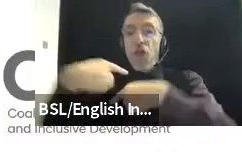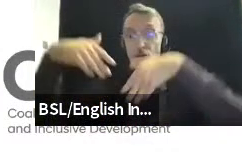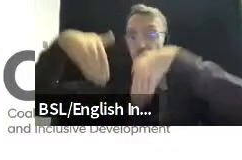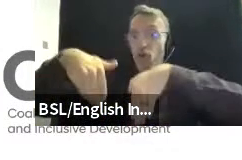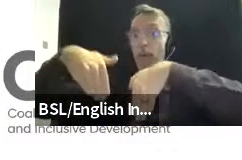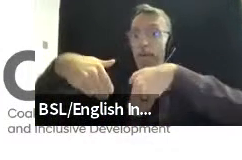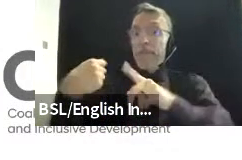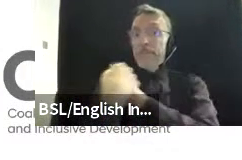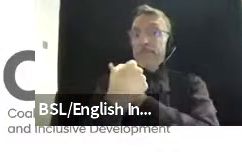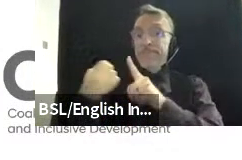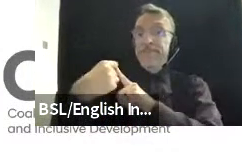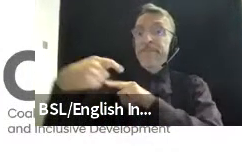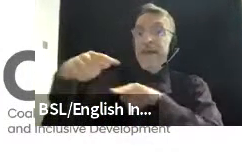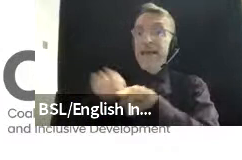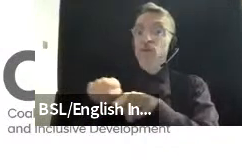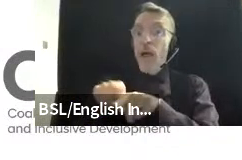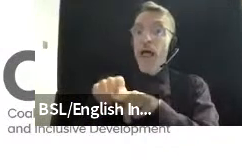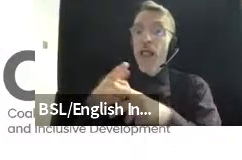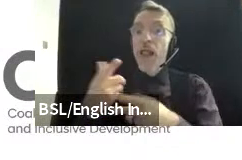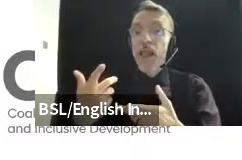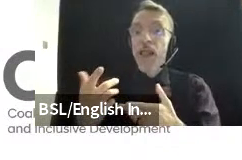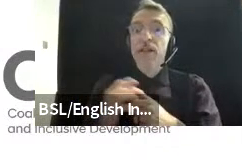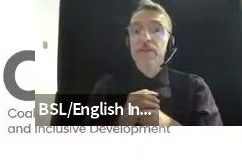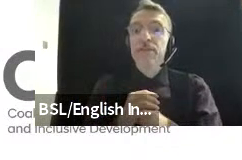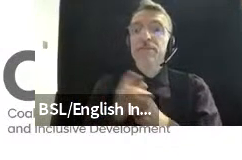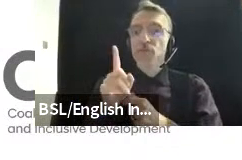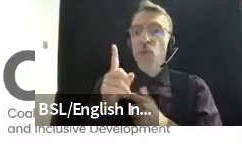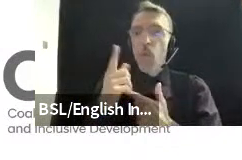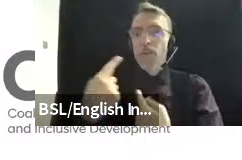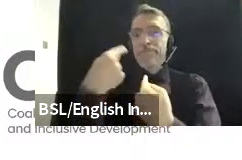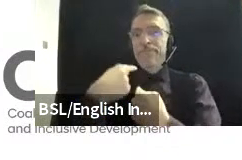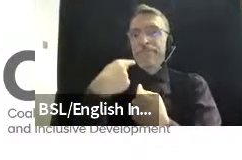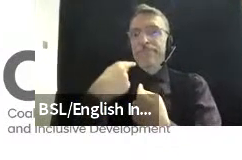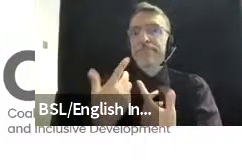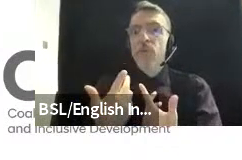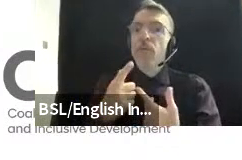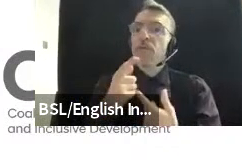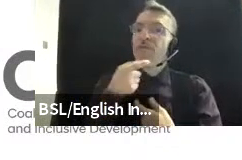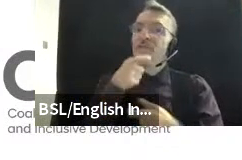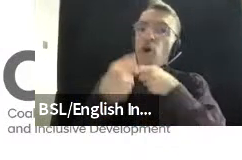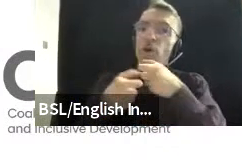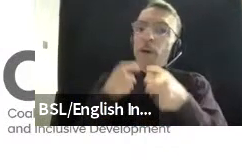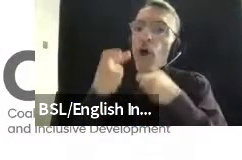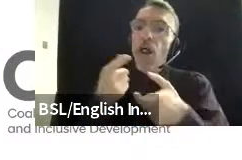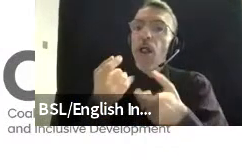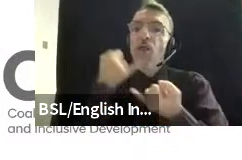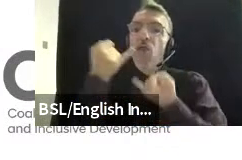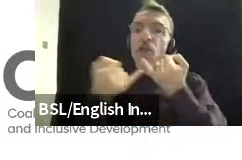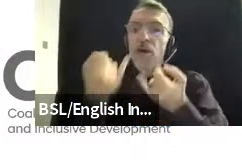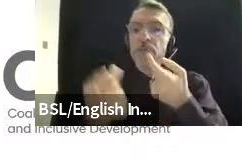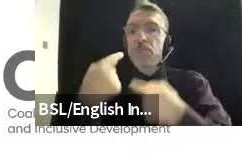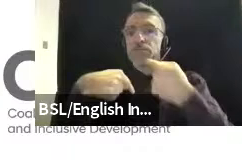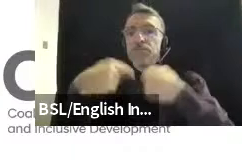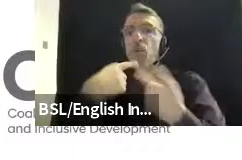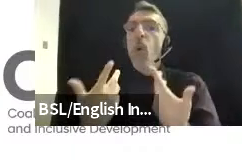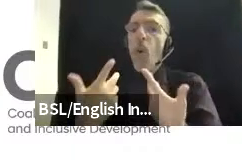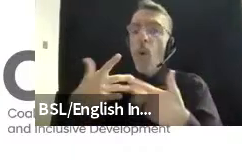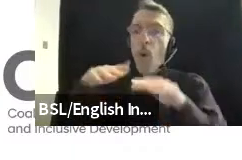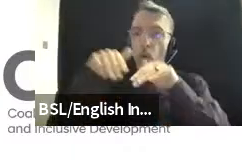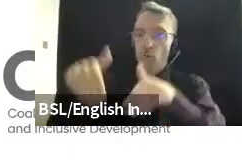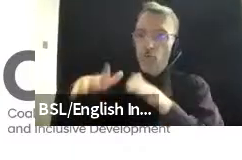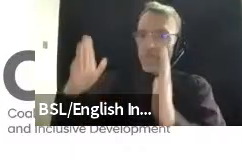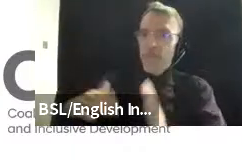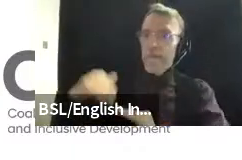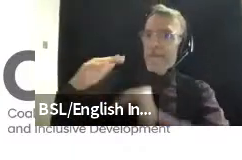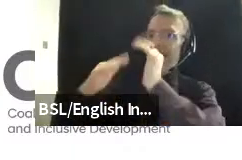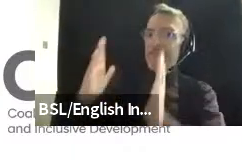who undertook violence and threatening behaviour in order to disrupt their livelihoods. And that was